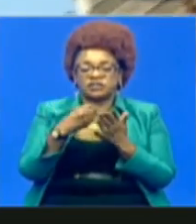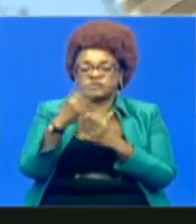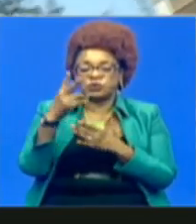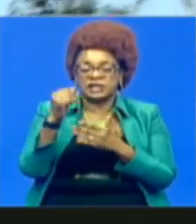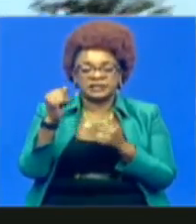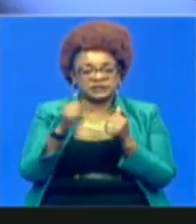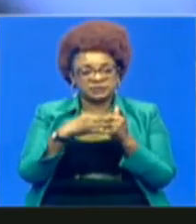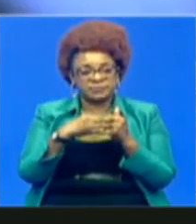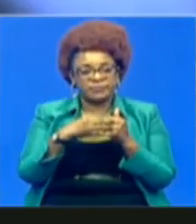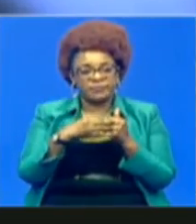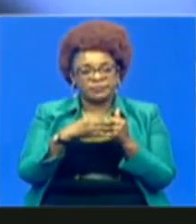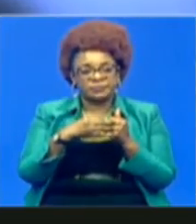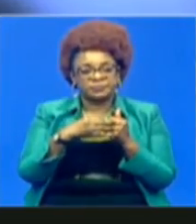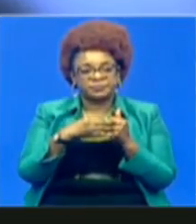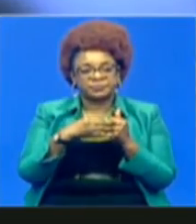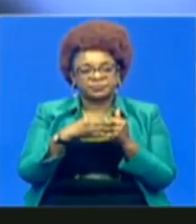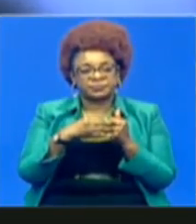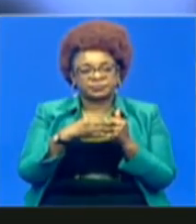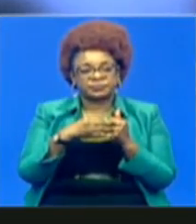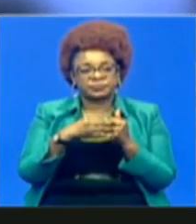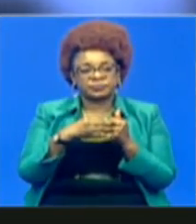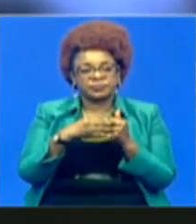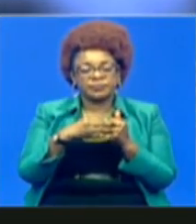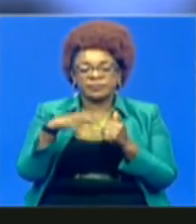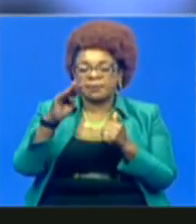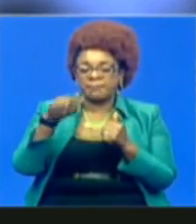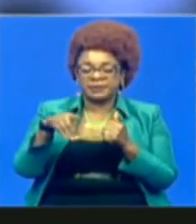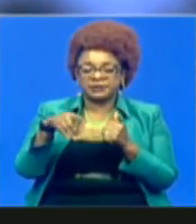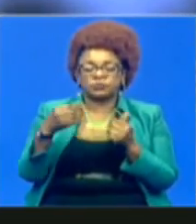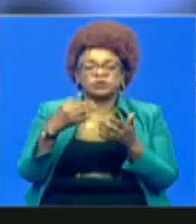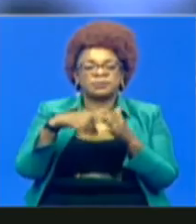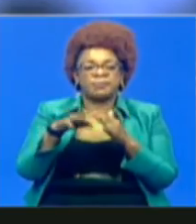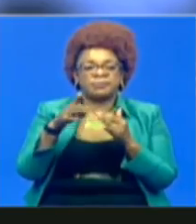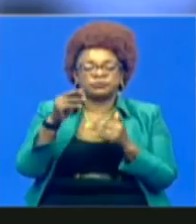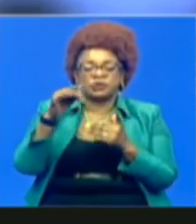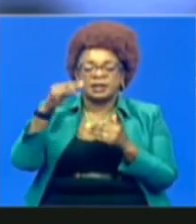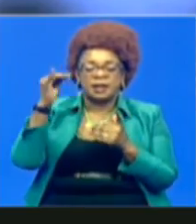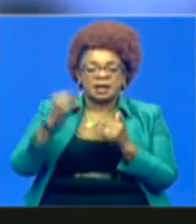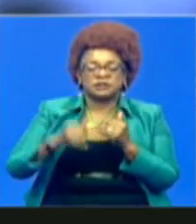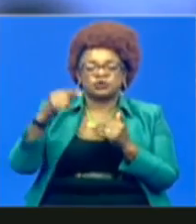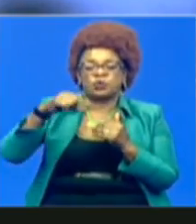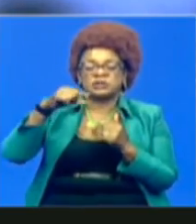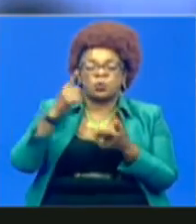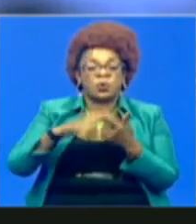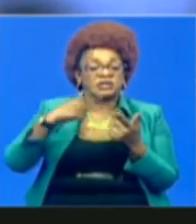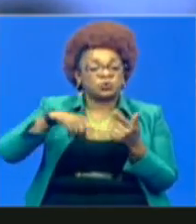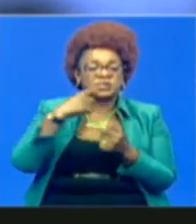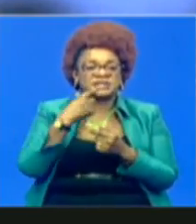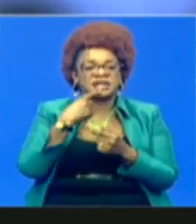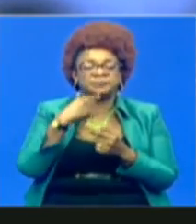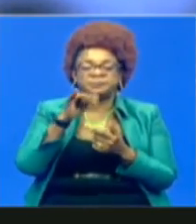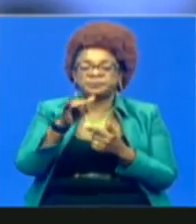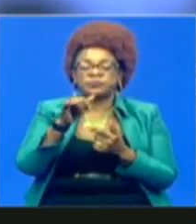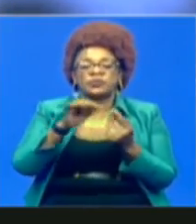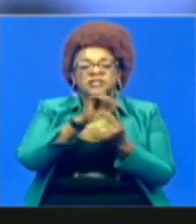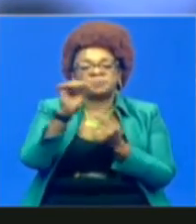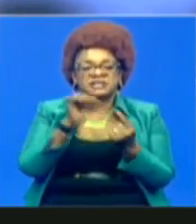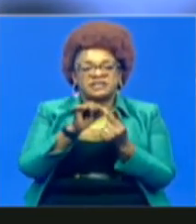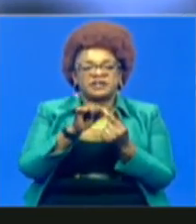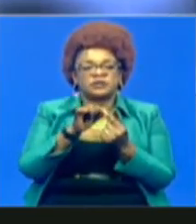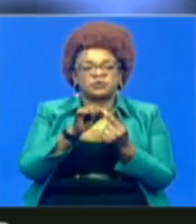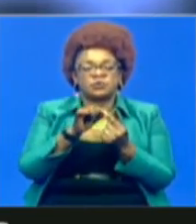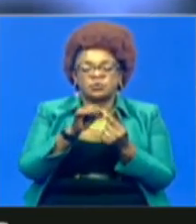saw the results, the NPOs going up in the last quarter. And I think what we said is it was a very specific to a particular